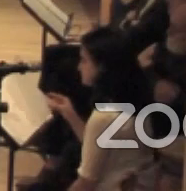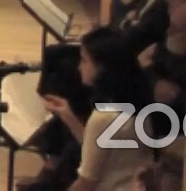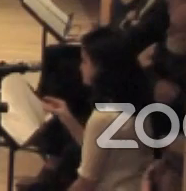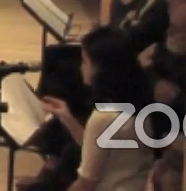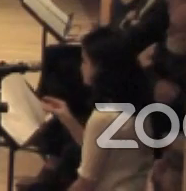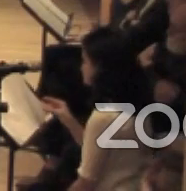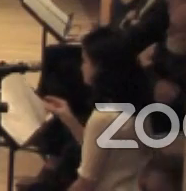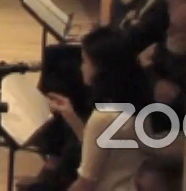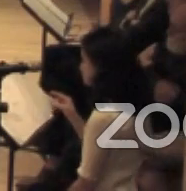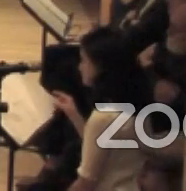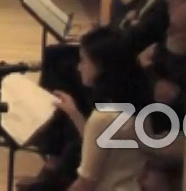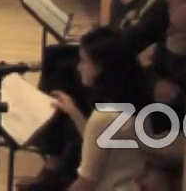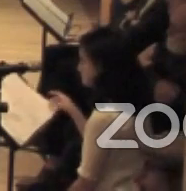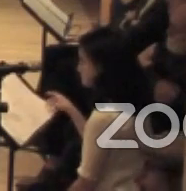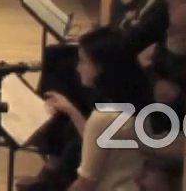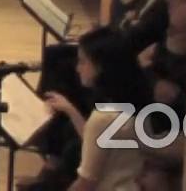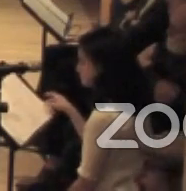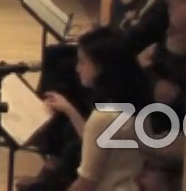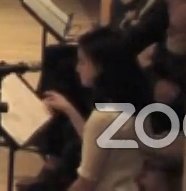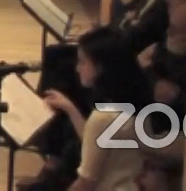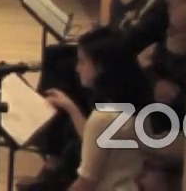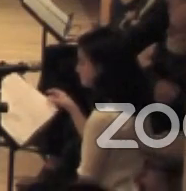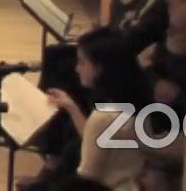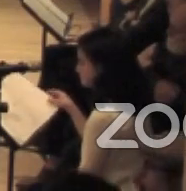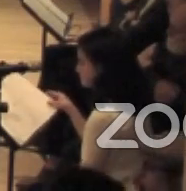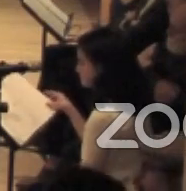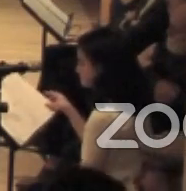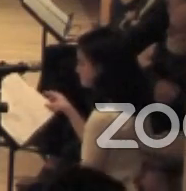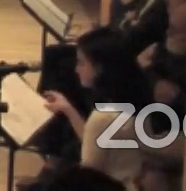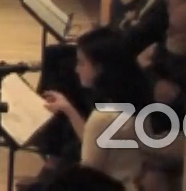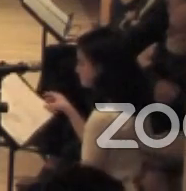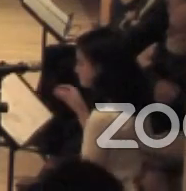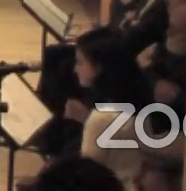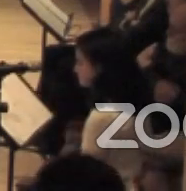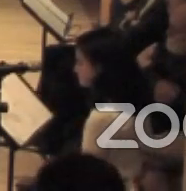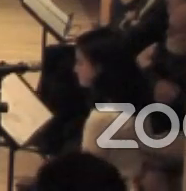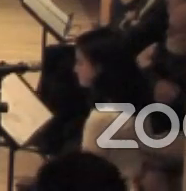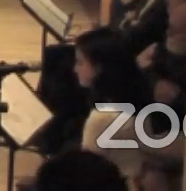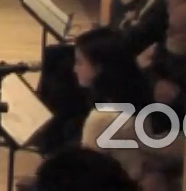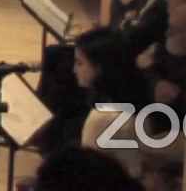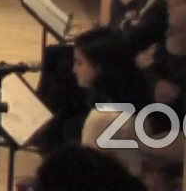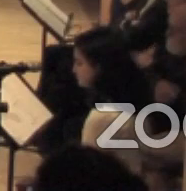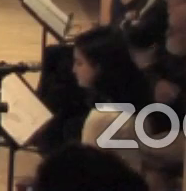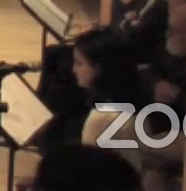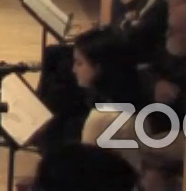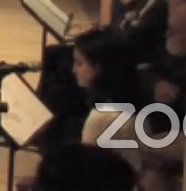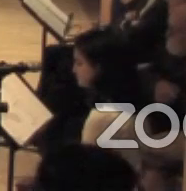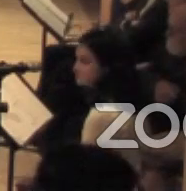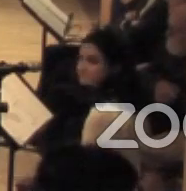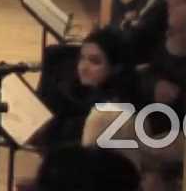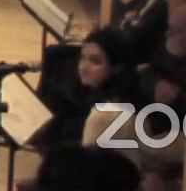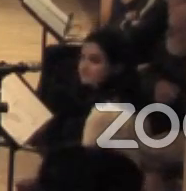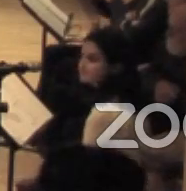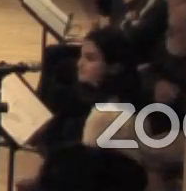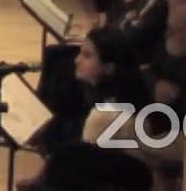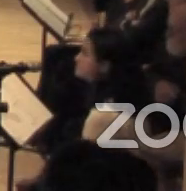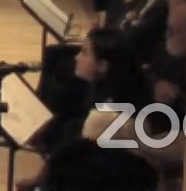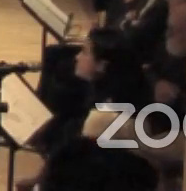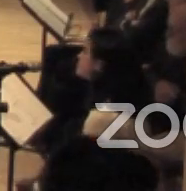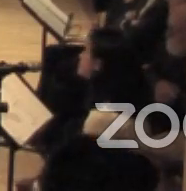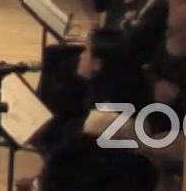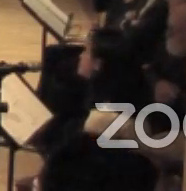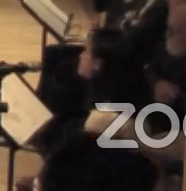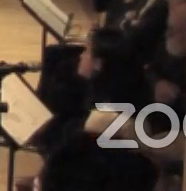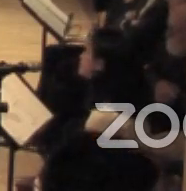she is speaking or yeah some sounds but yeah it's incoherent meaningless she's just saying yeah